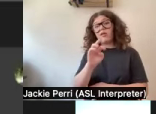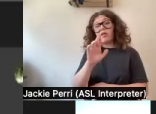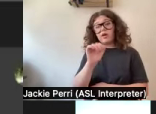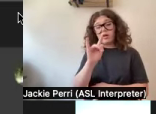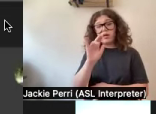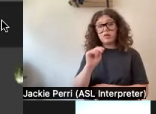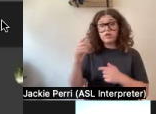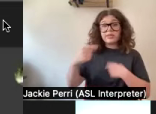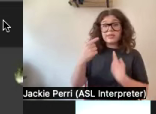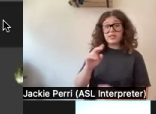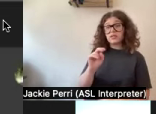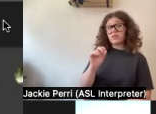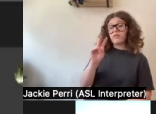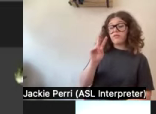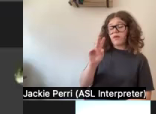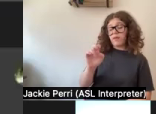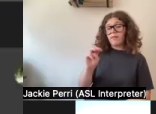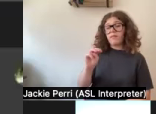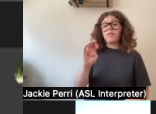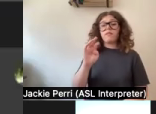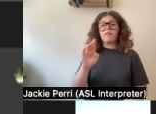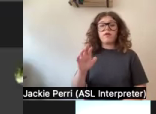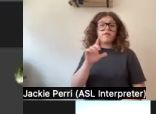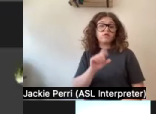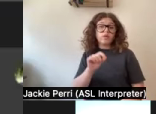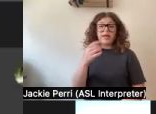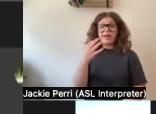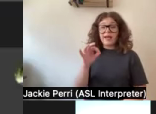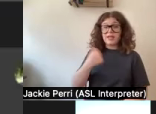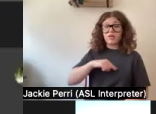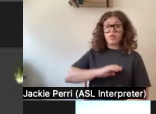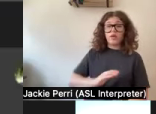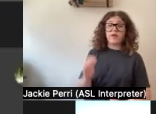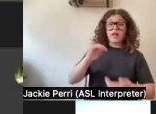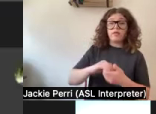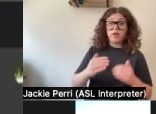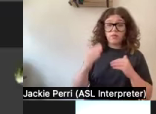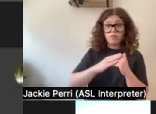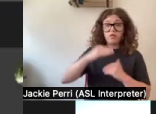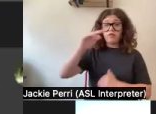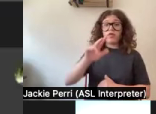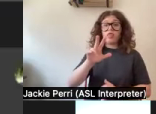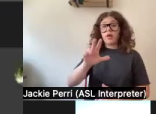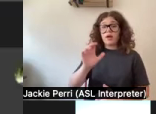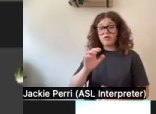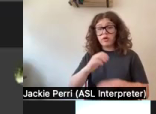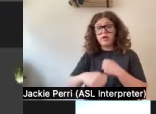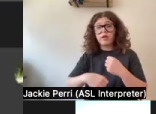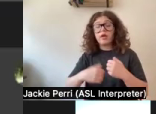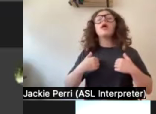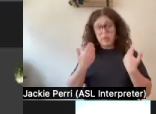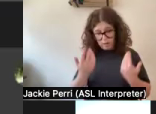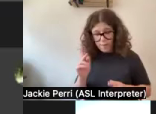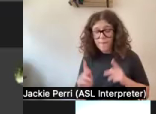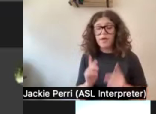del November of 2019 2019, hemos we have colaborado con collaborated más de with 300 more than jóvenes 300 young educadores y people, cuidadores educators, and